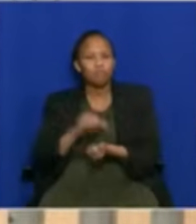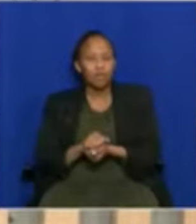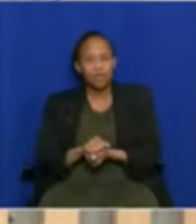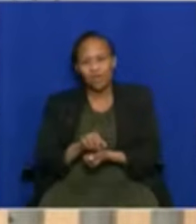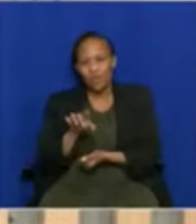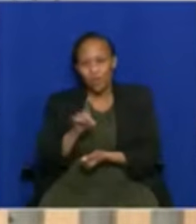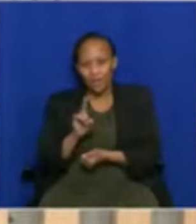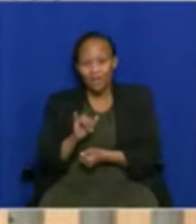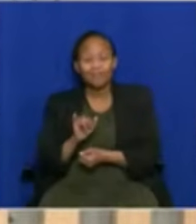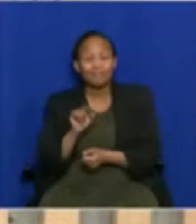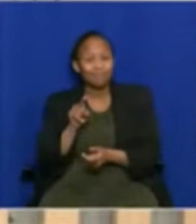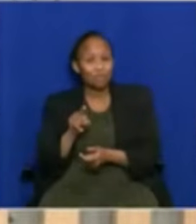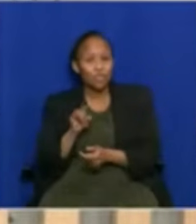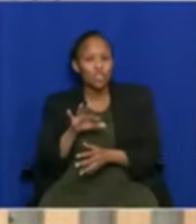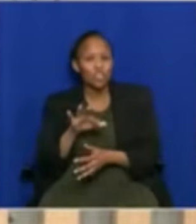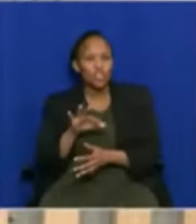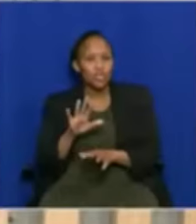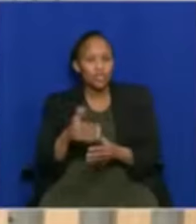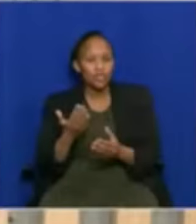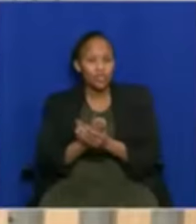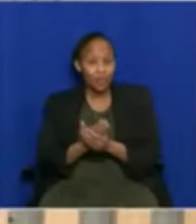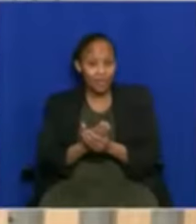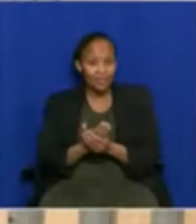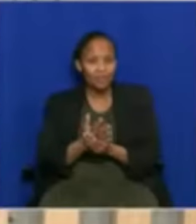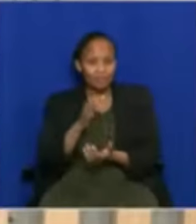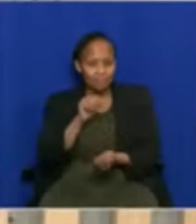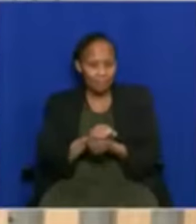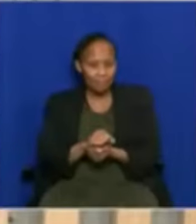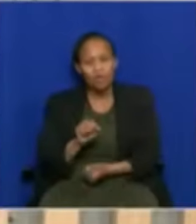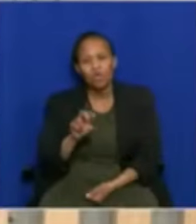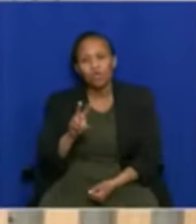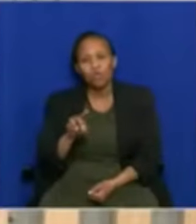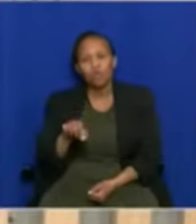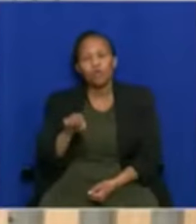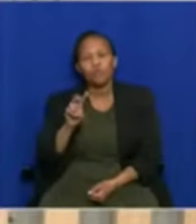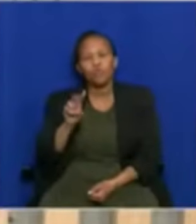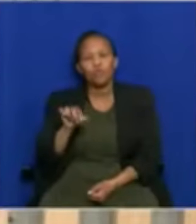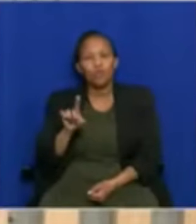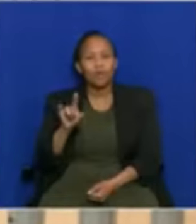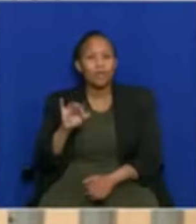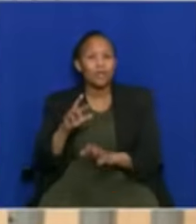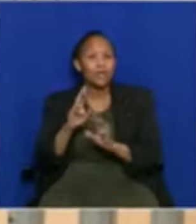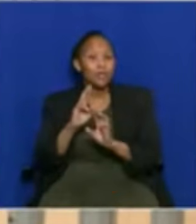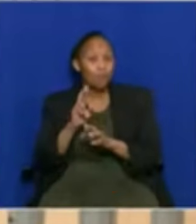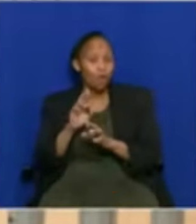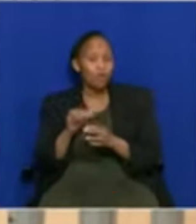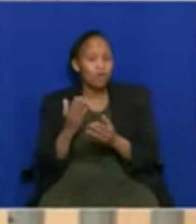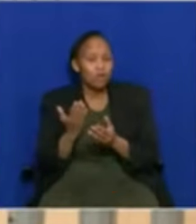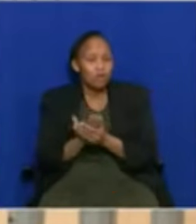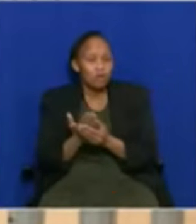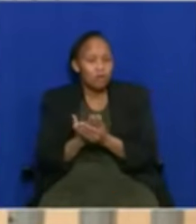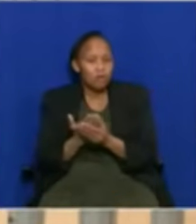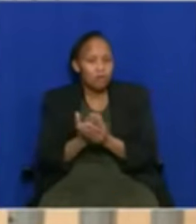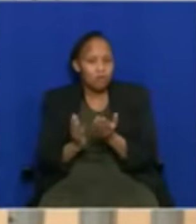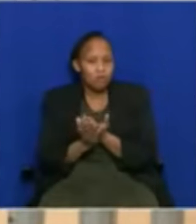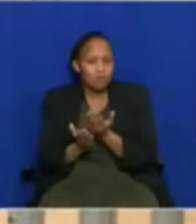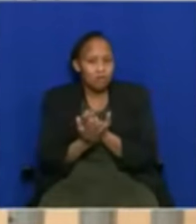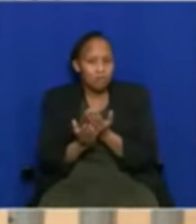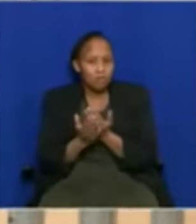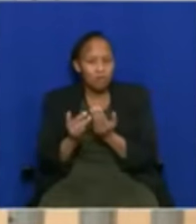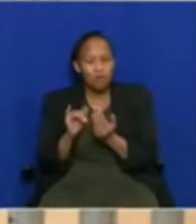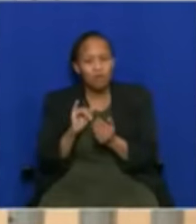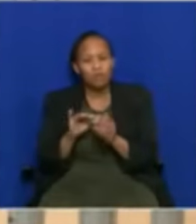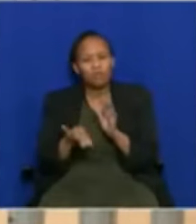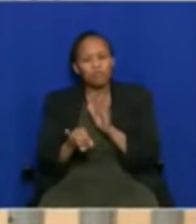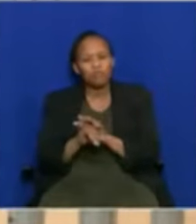At 2.2.1, it says a report was compiled wherein the allegation that there was interference from both the